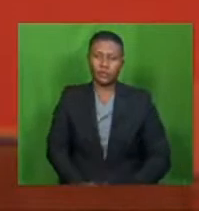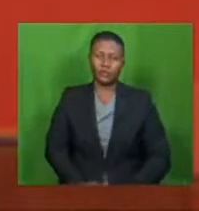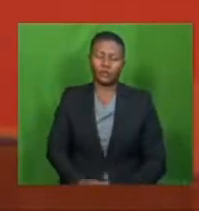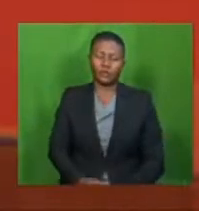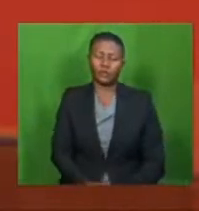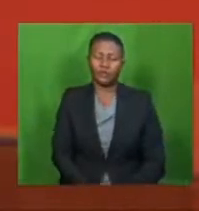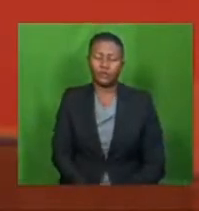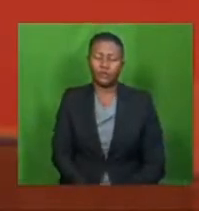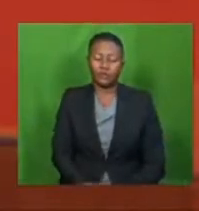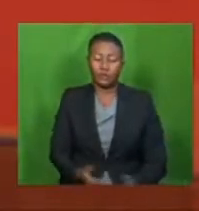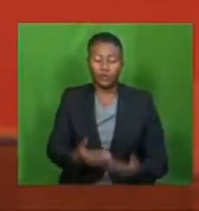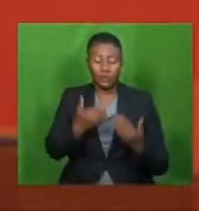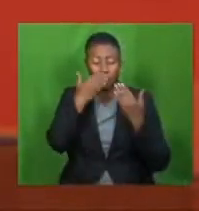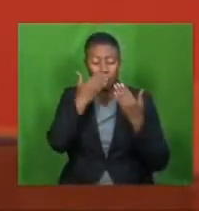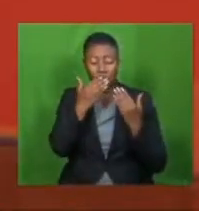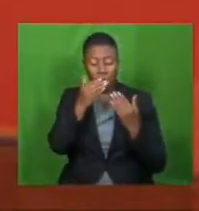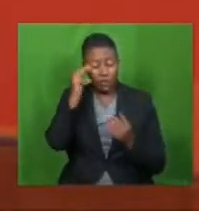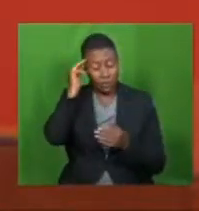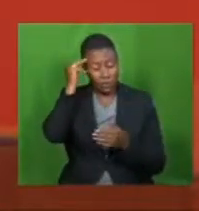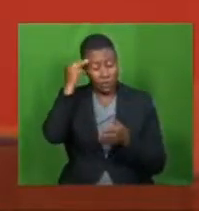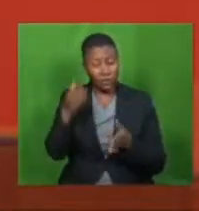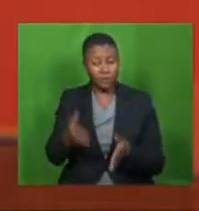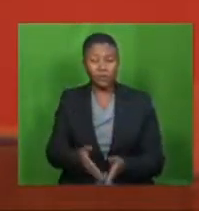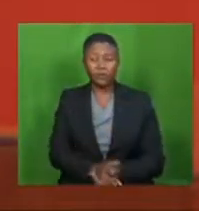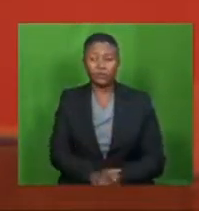Thank you very much, Honorable Minister.